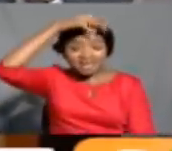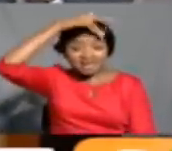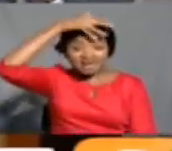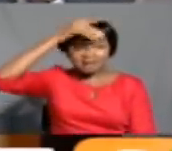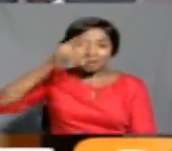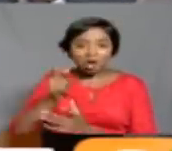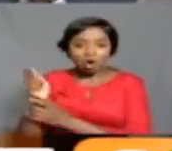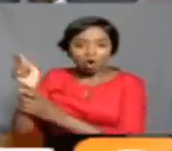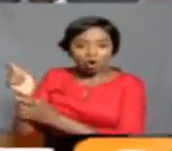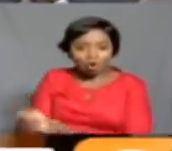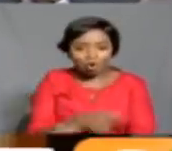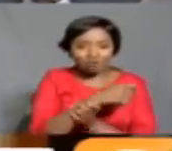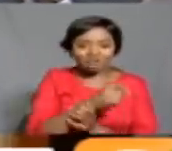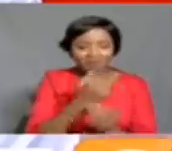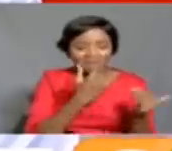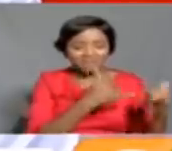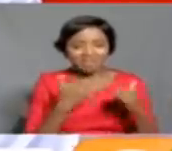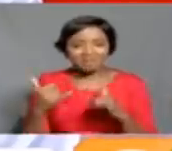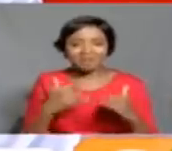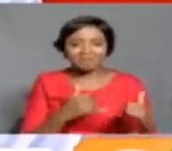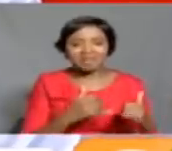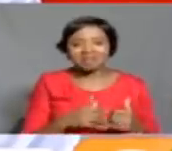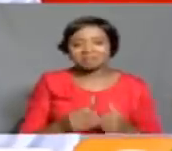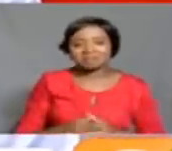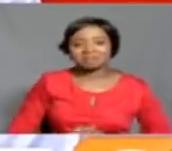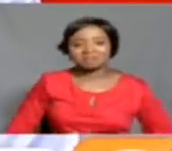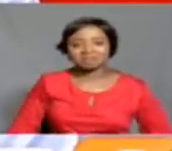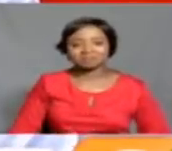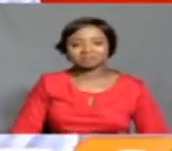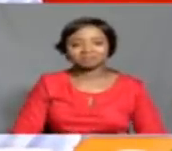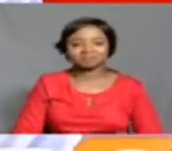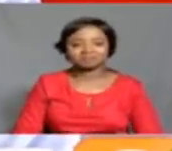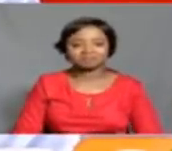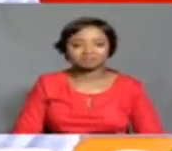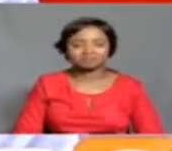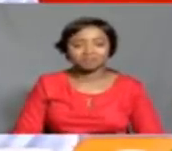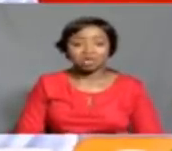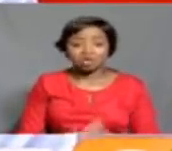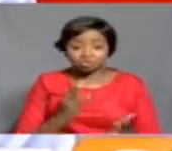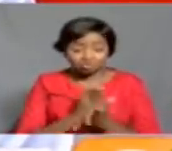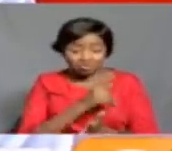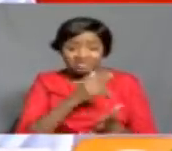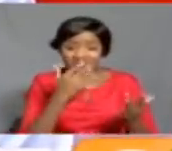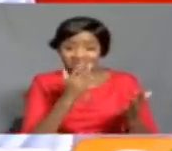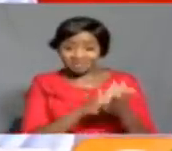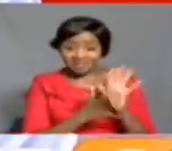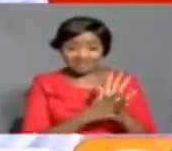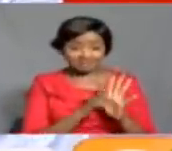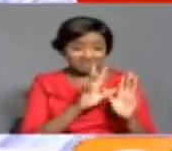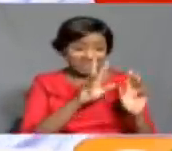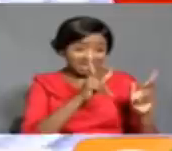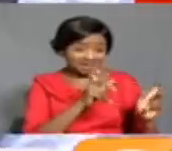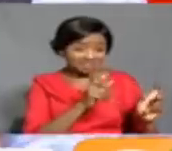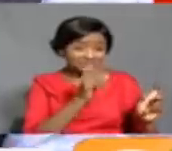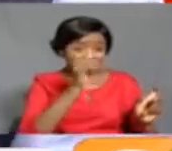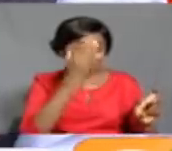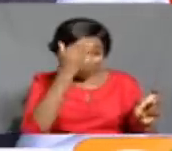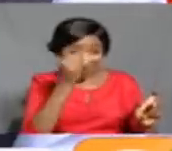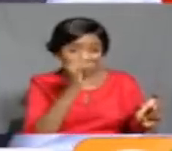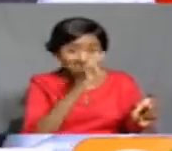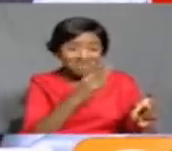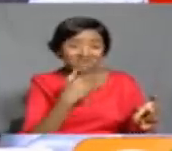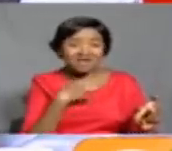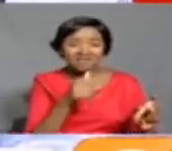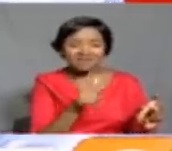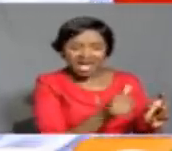in Mar-a-Lago or one of his other properties, it becomes an issue, especially if there are other pressing